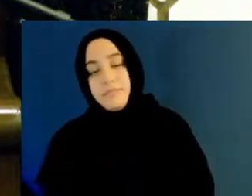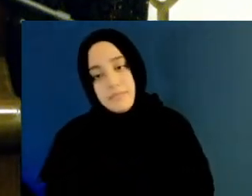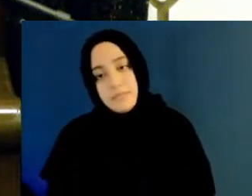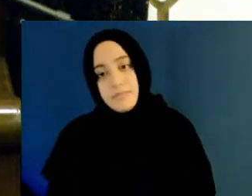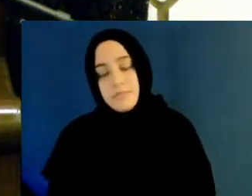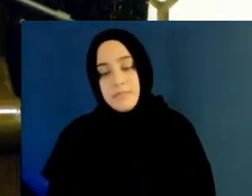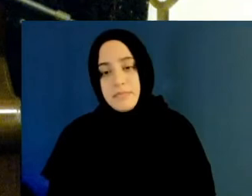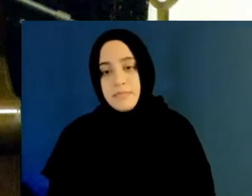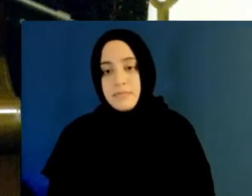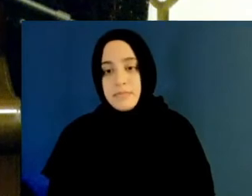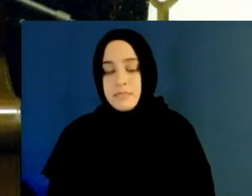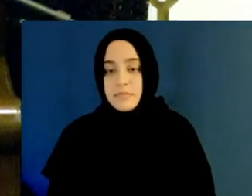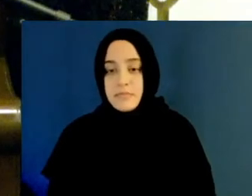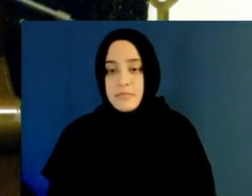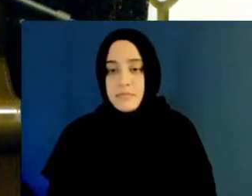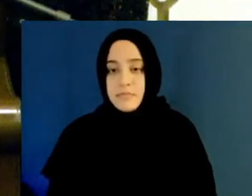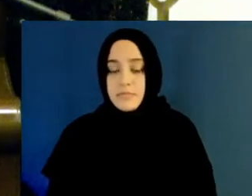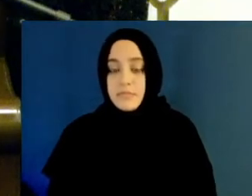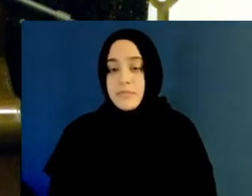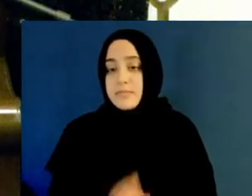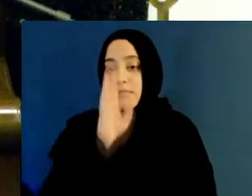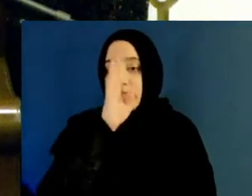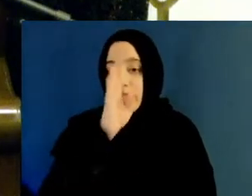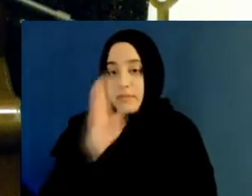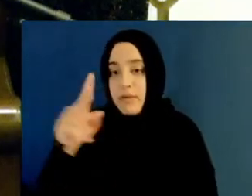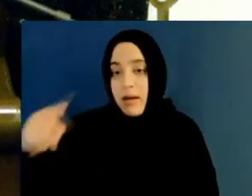Amirul Mu'mineen, in essence, was